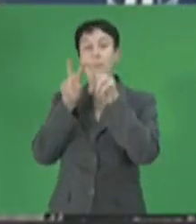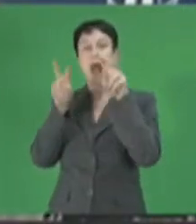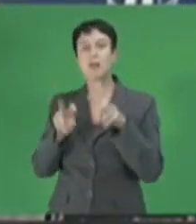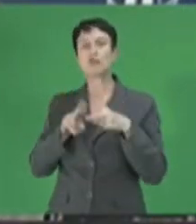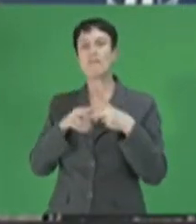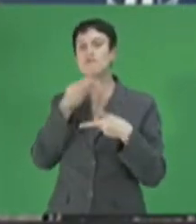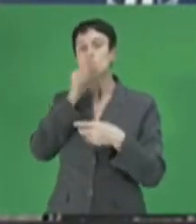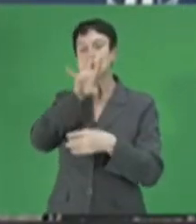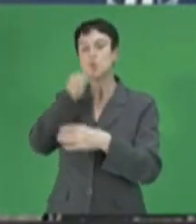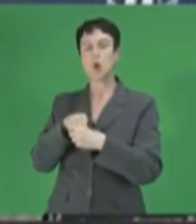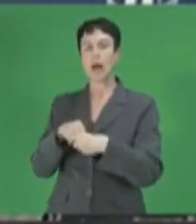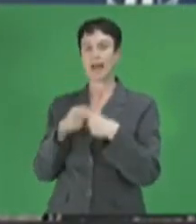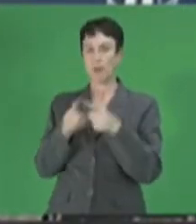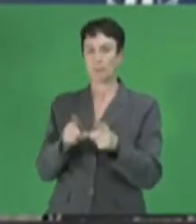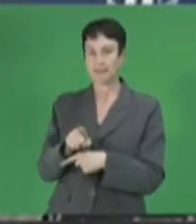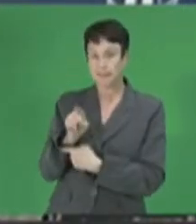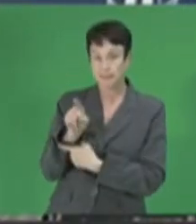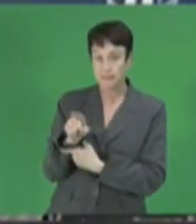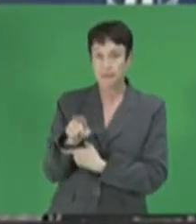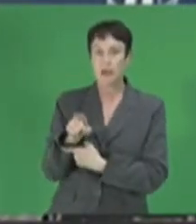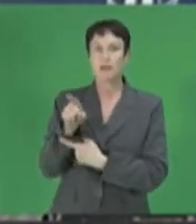pressures in the economy.